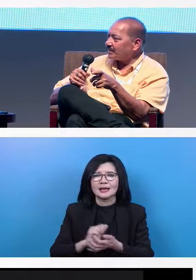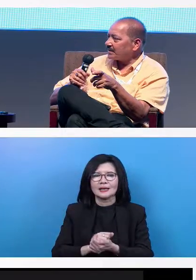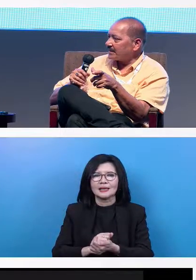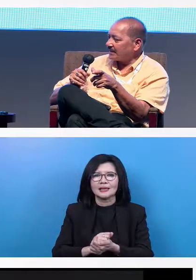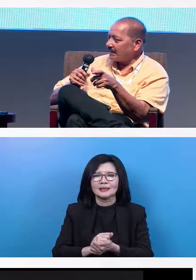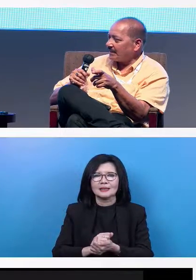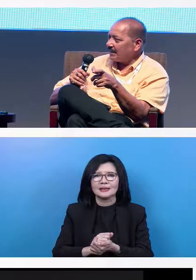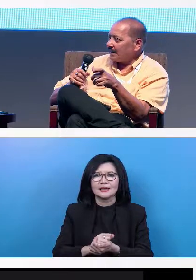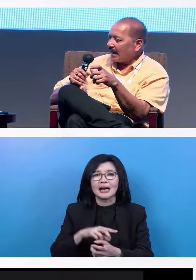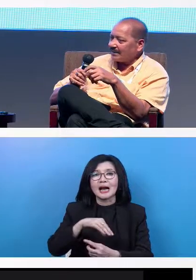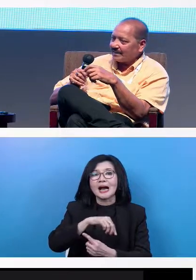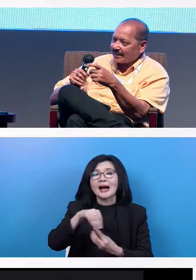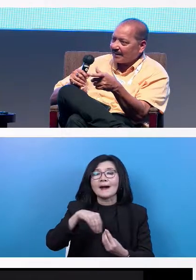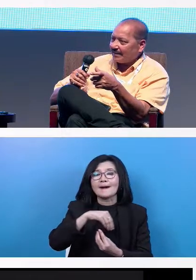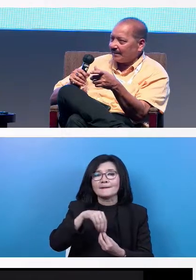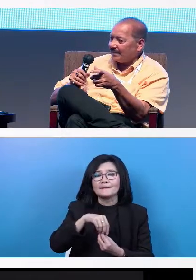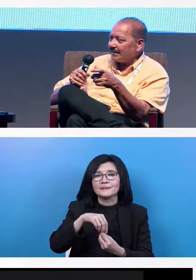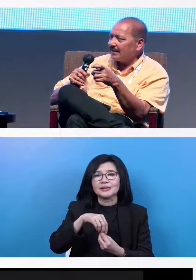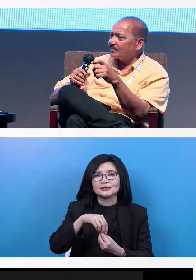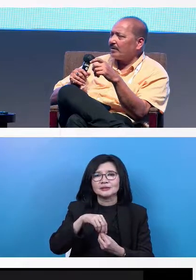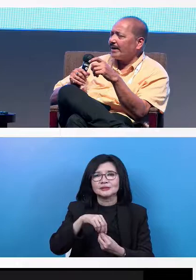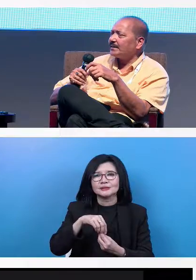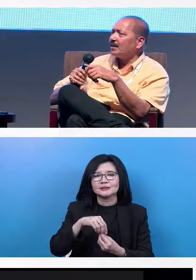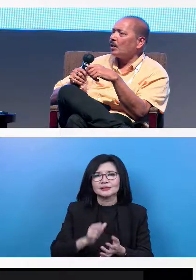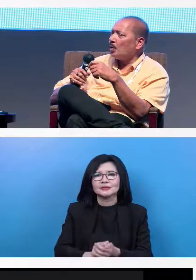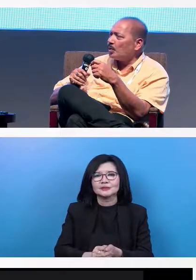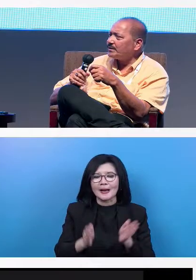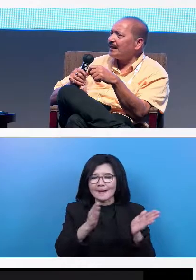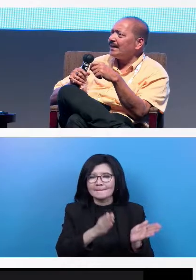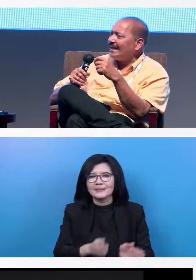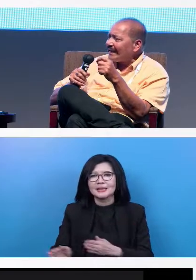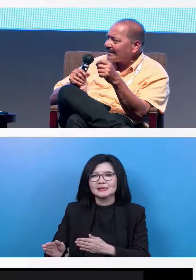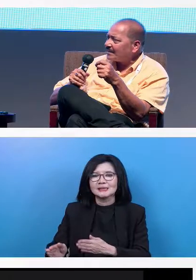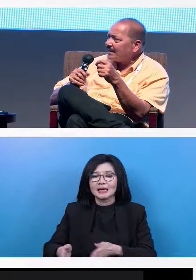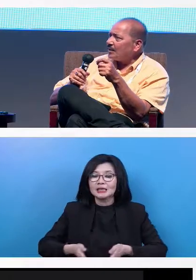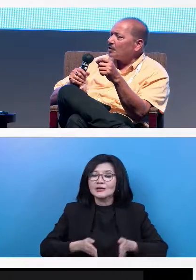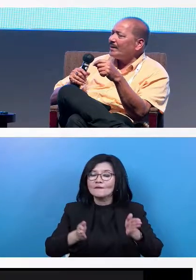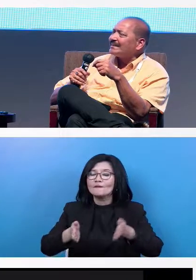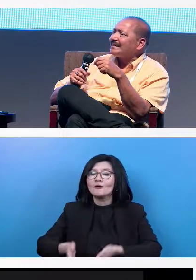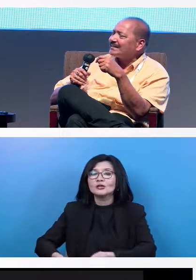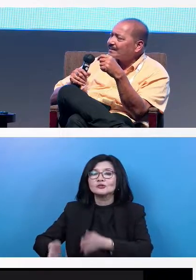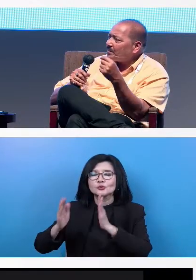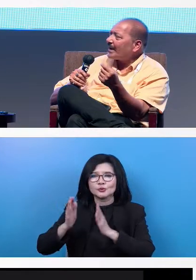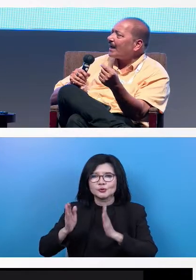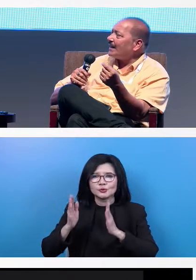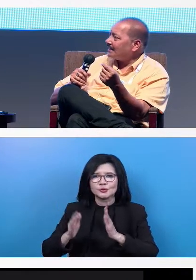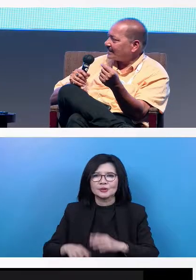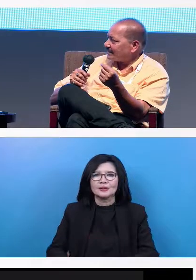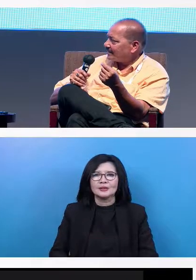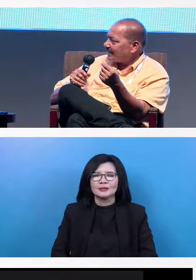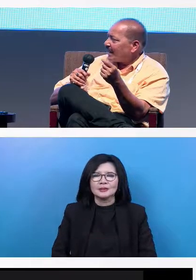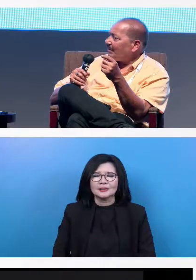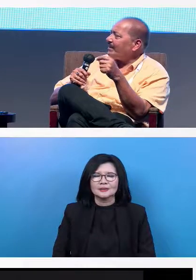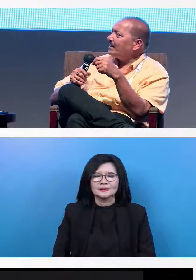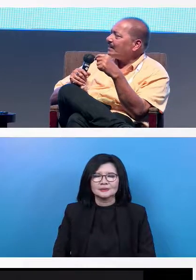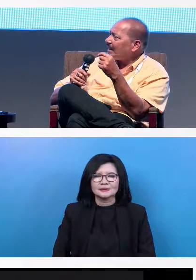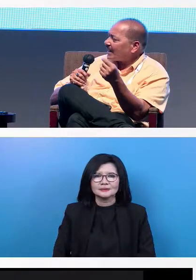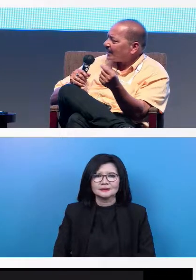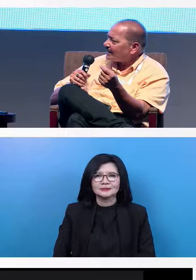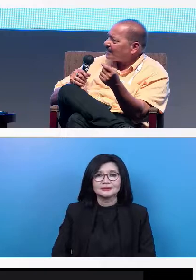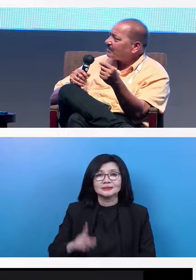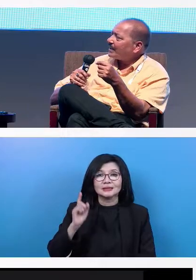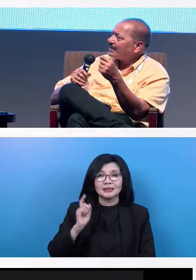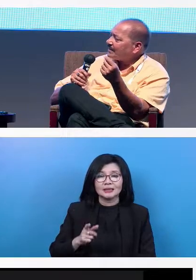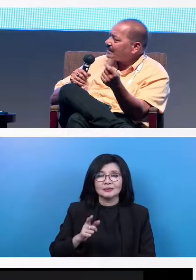an infrastructure, as I said earlier, it is quite closely linked to a systemic analysis. Have we done